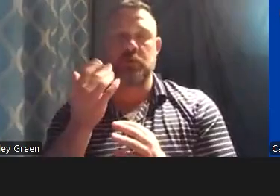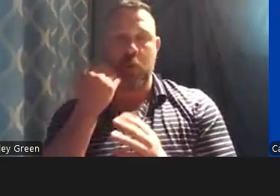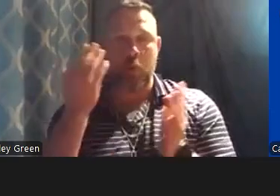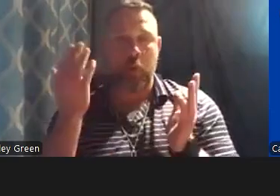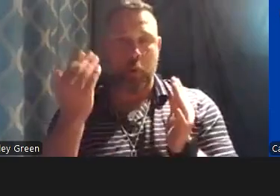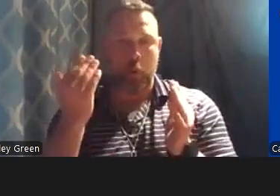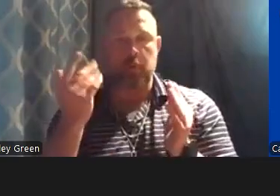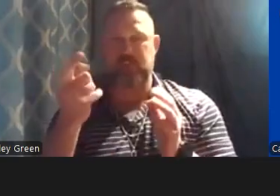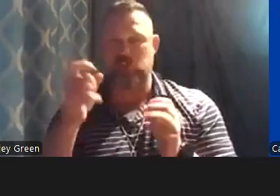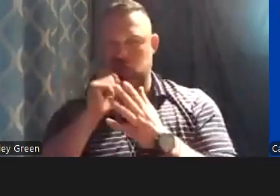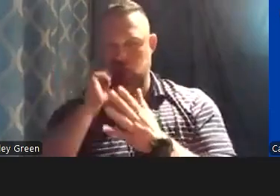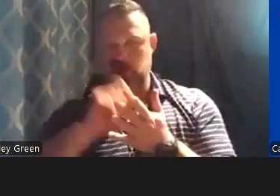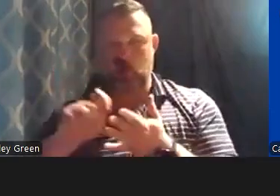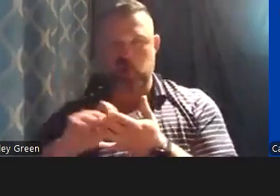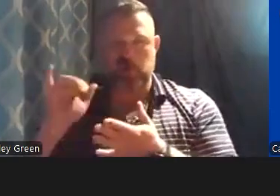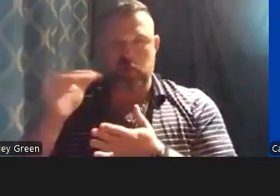you've noted those down.